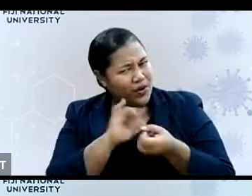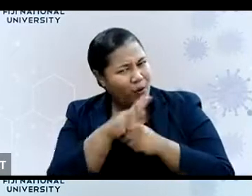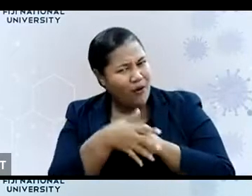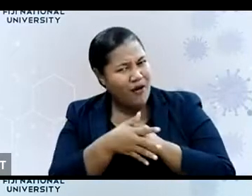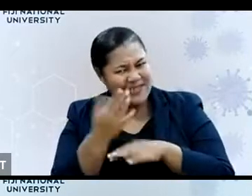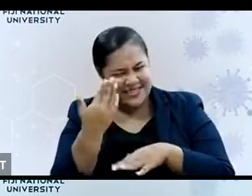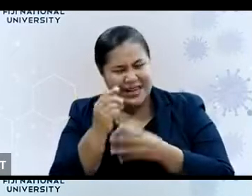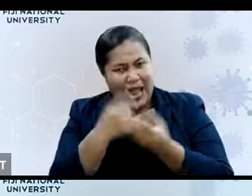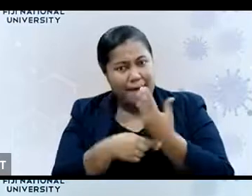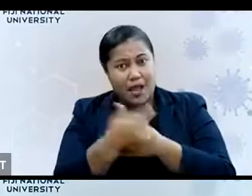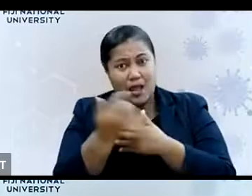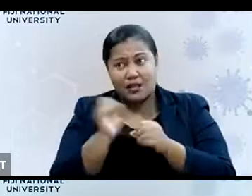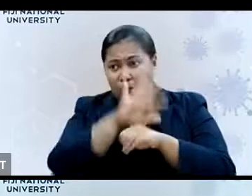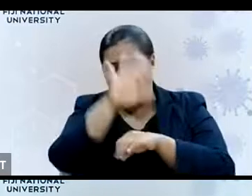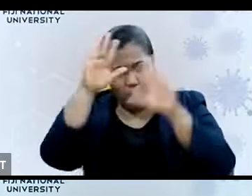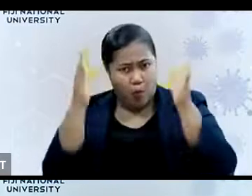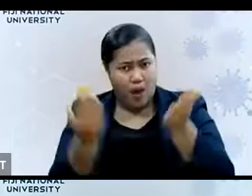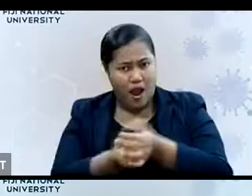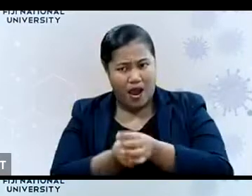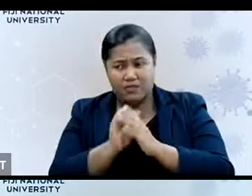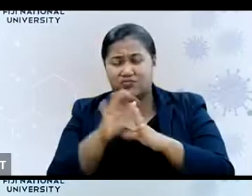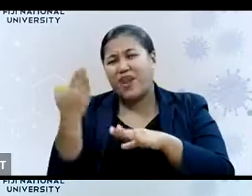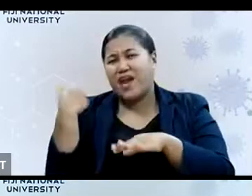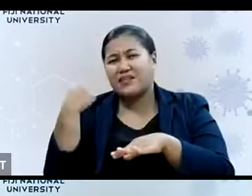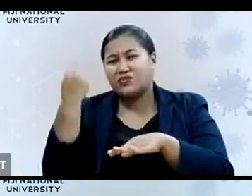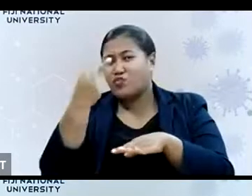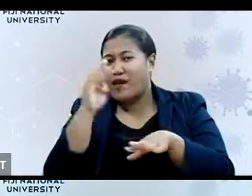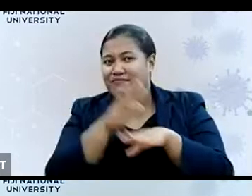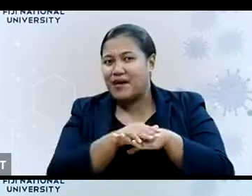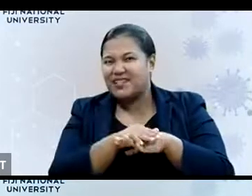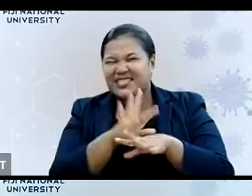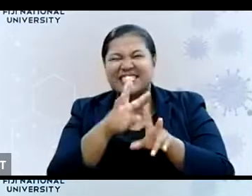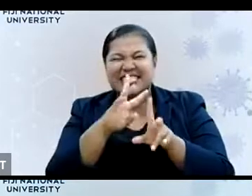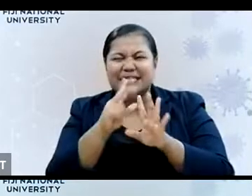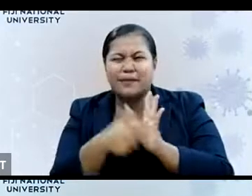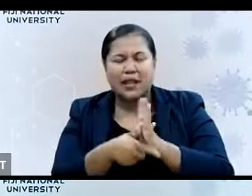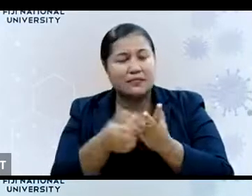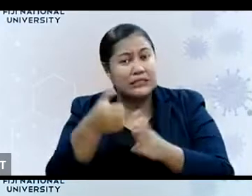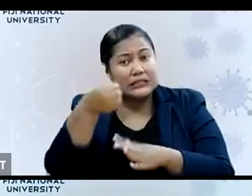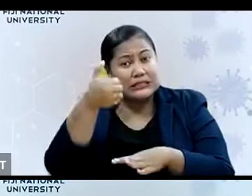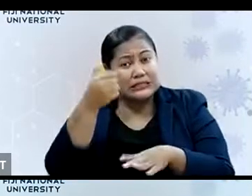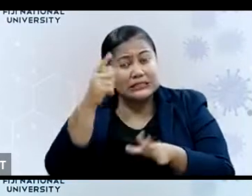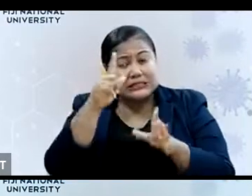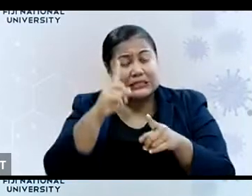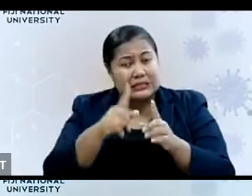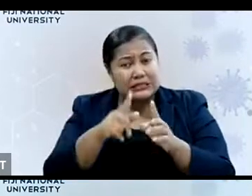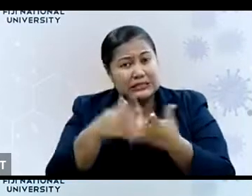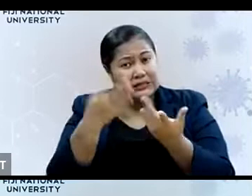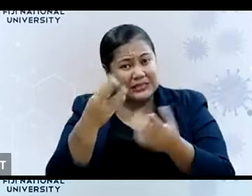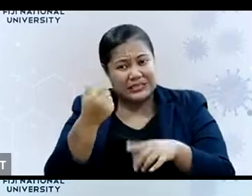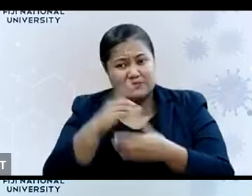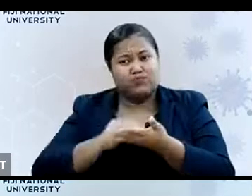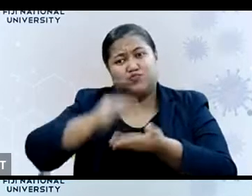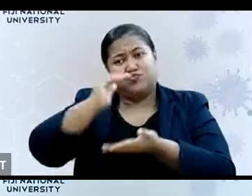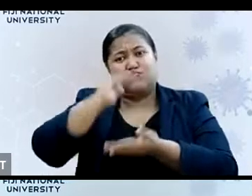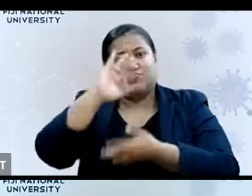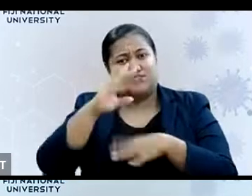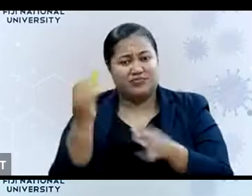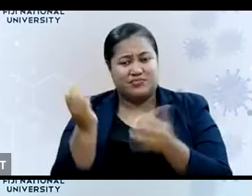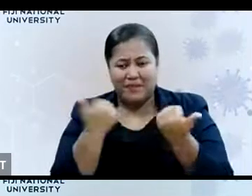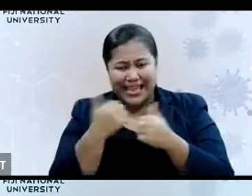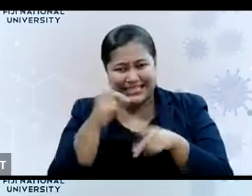I mean, in the last 12 months, there've been something like six times the number of deaths recorded from